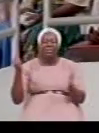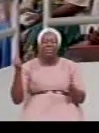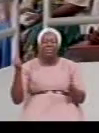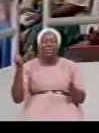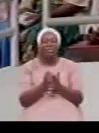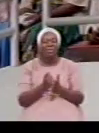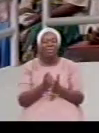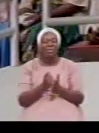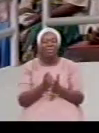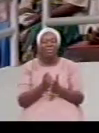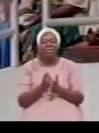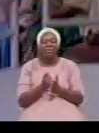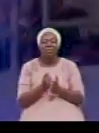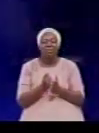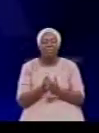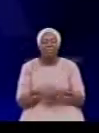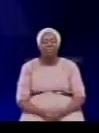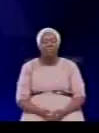Amen.